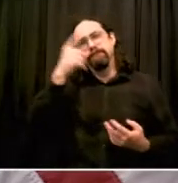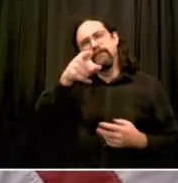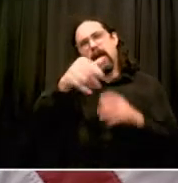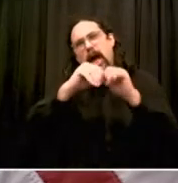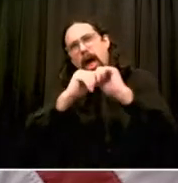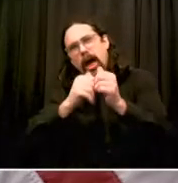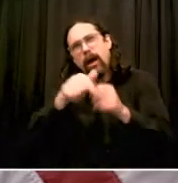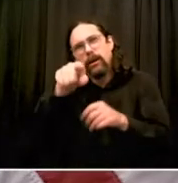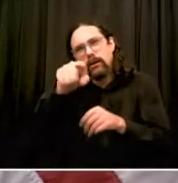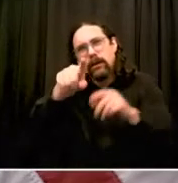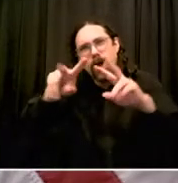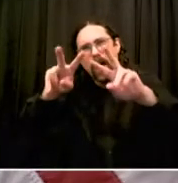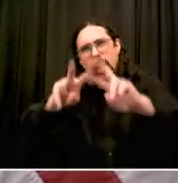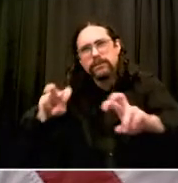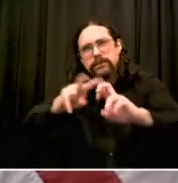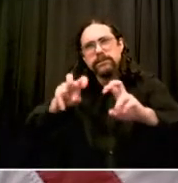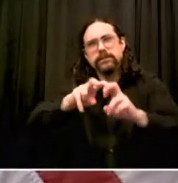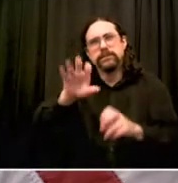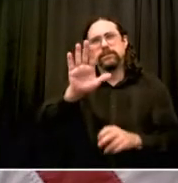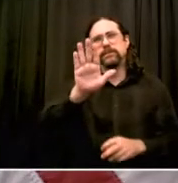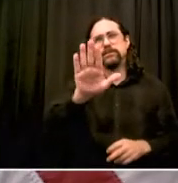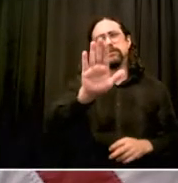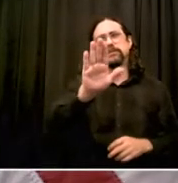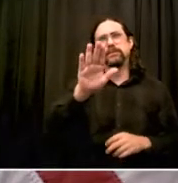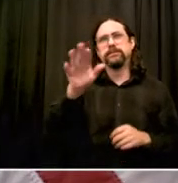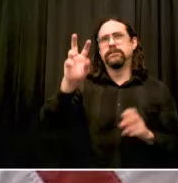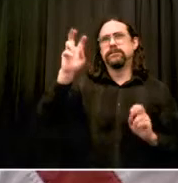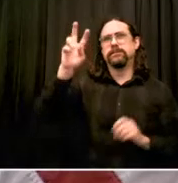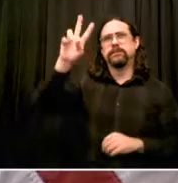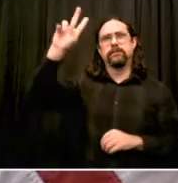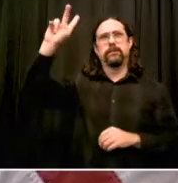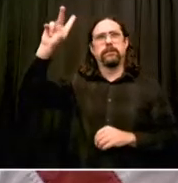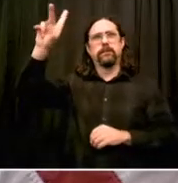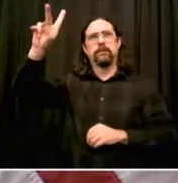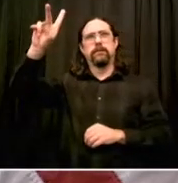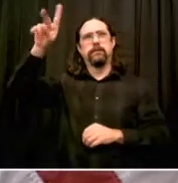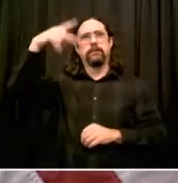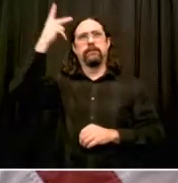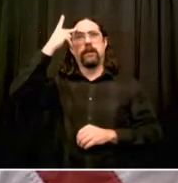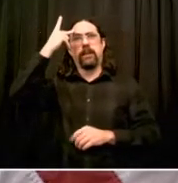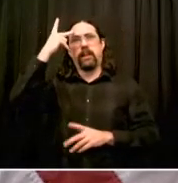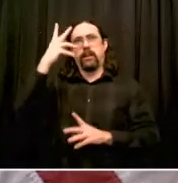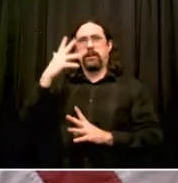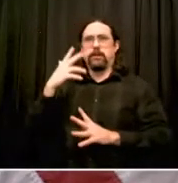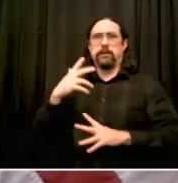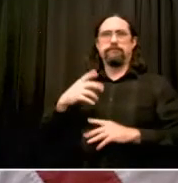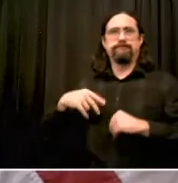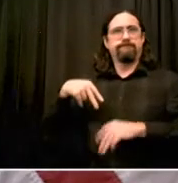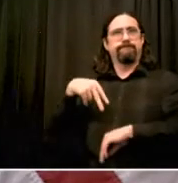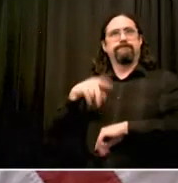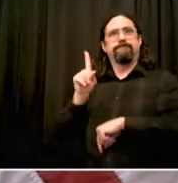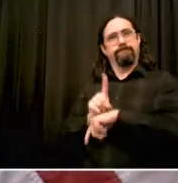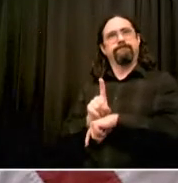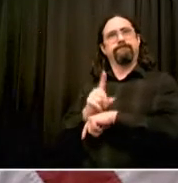all of the political hits you've taken, the criticism you've taken?